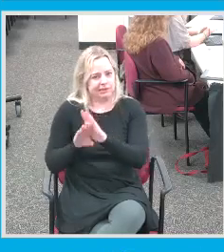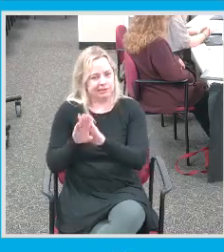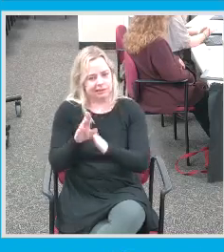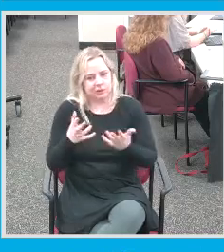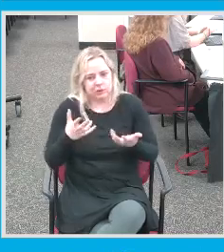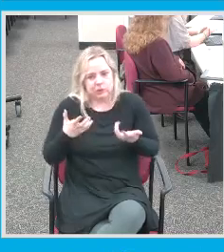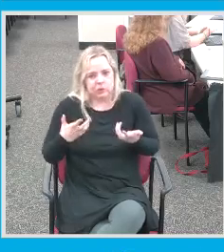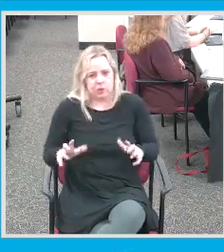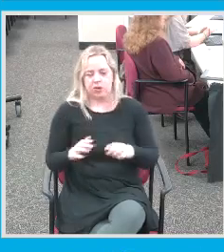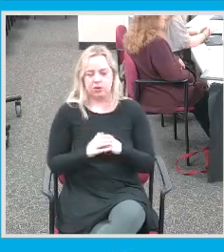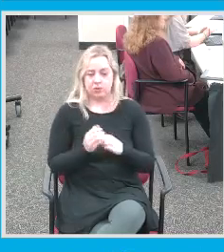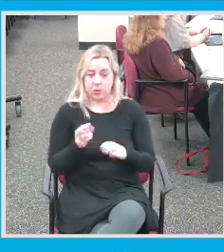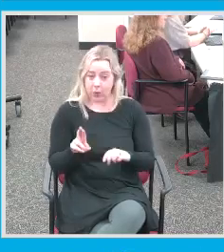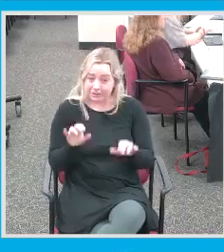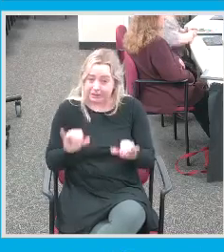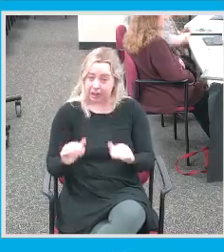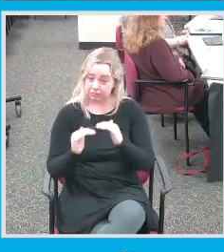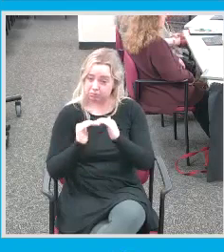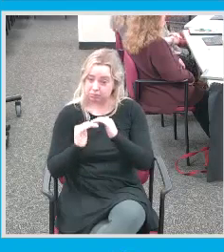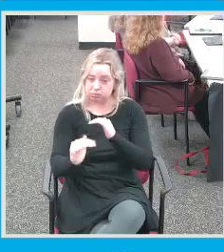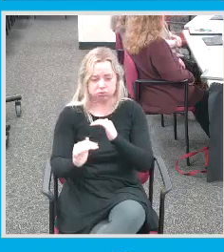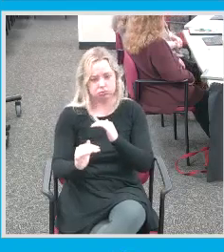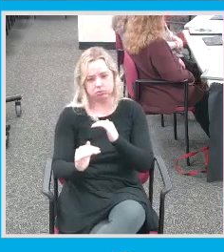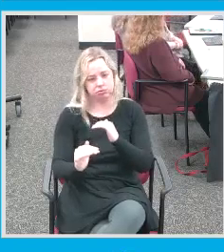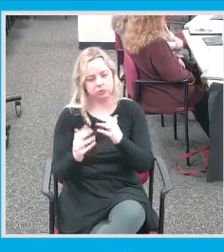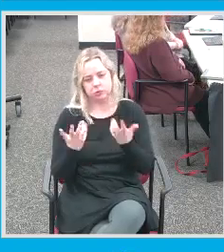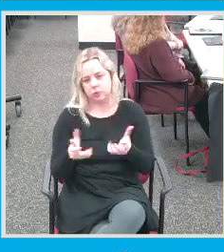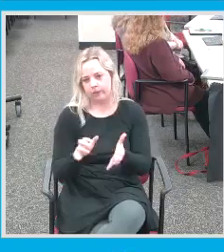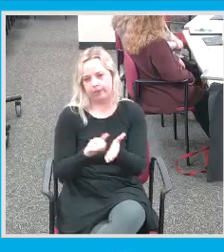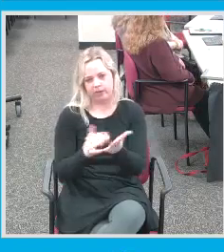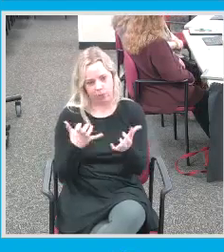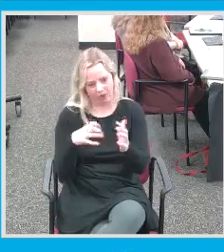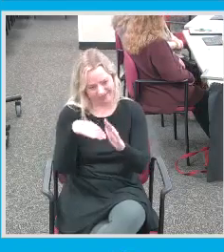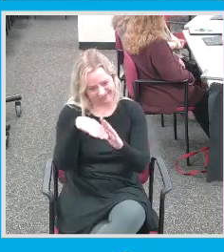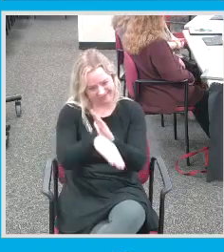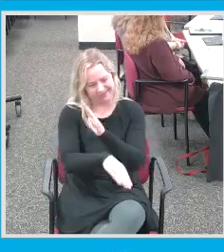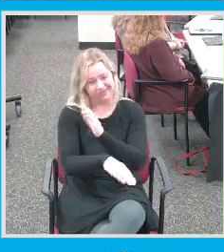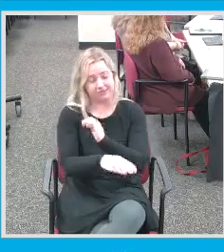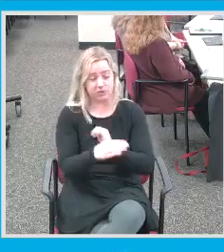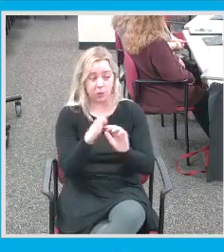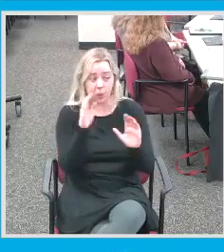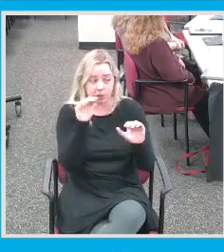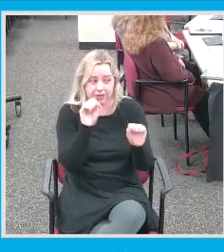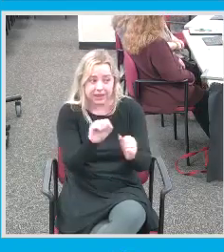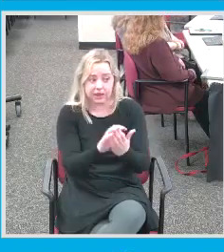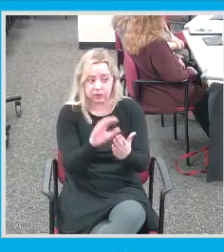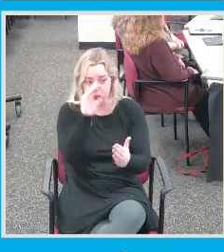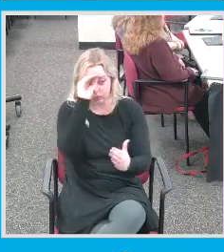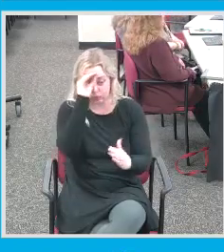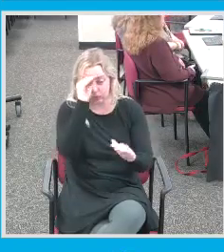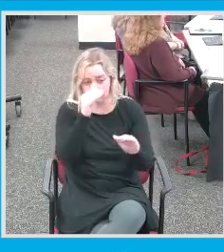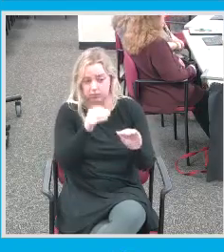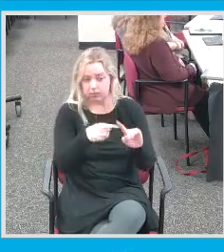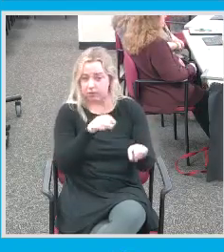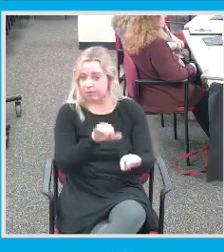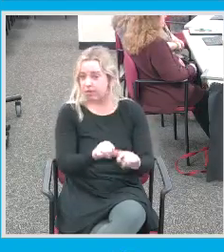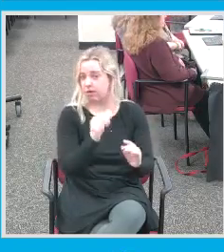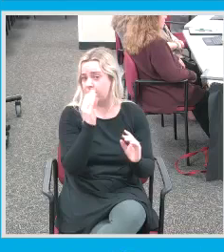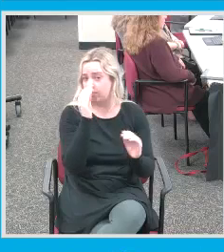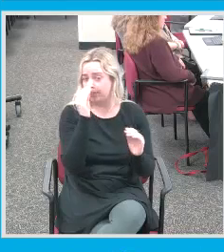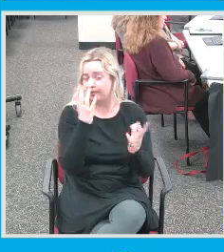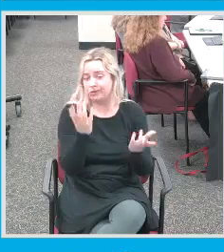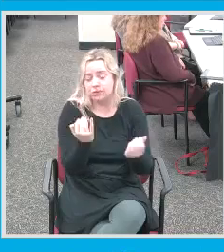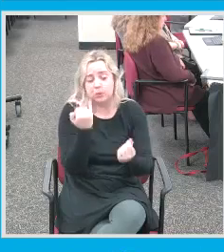same is not a win when we're talking about suicide. So if we can learn anything from that, and if there's any information that any of the presenters can